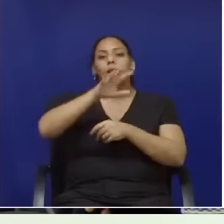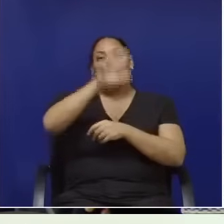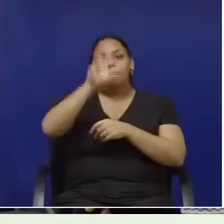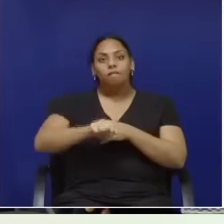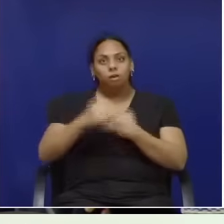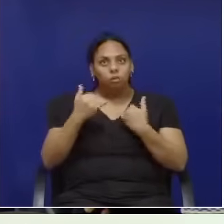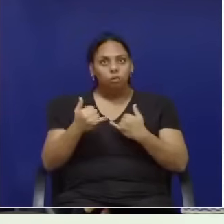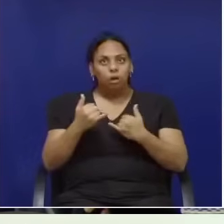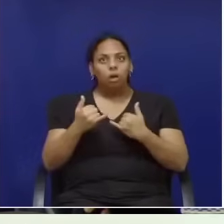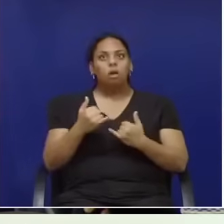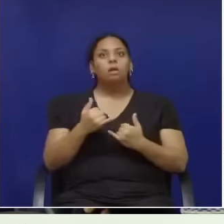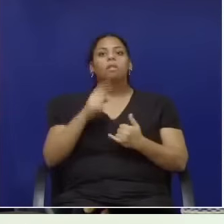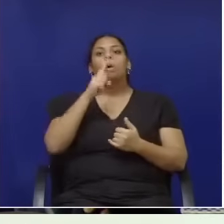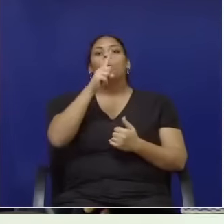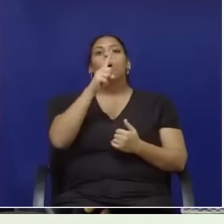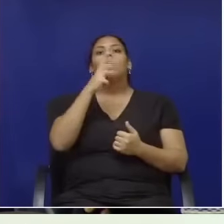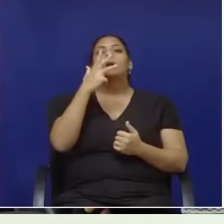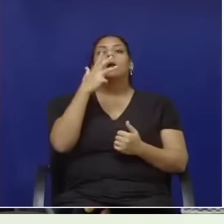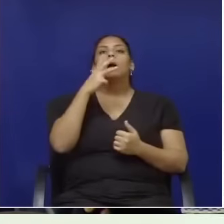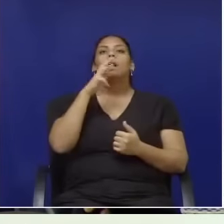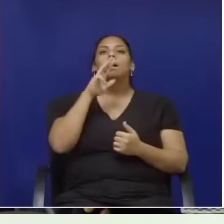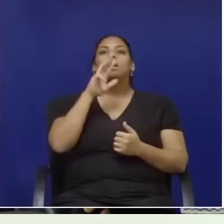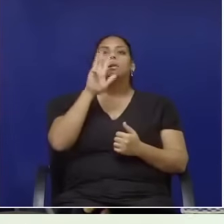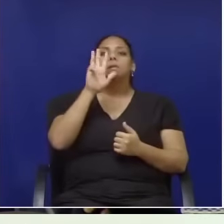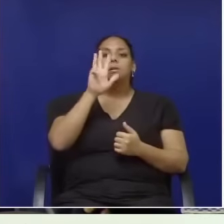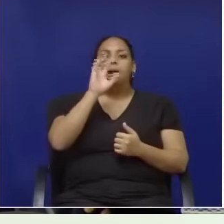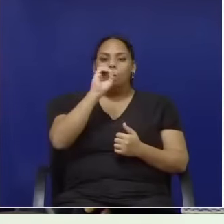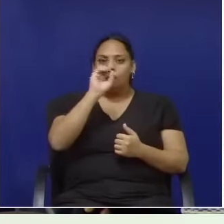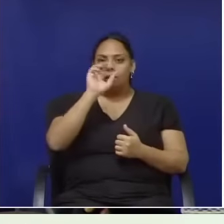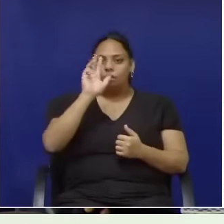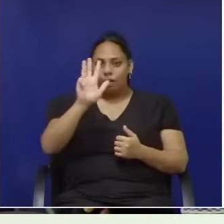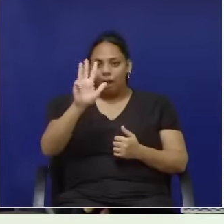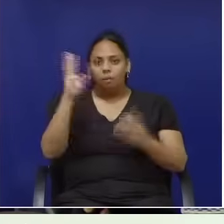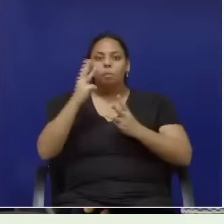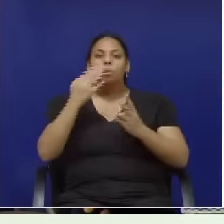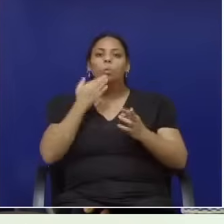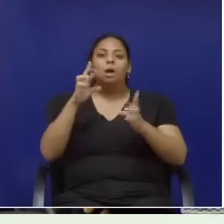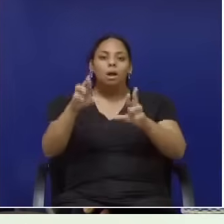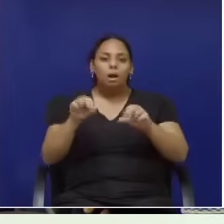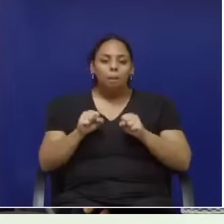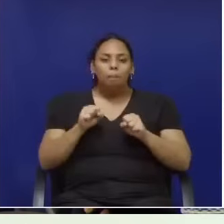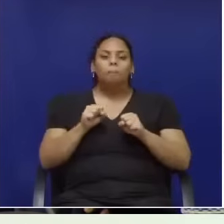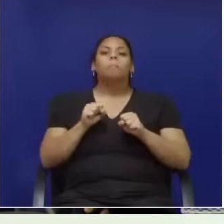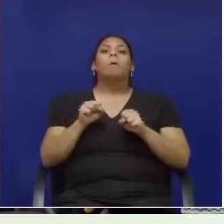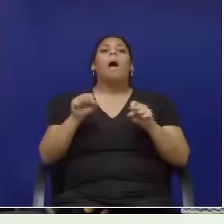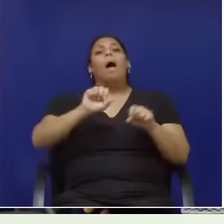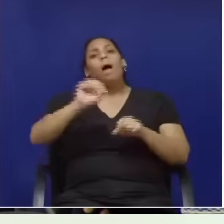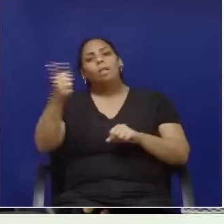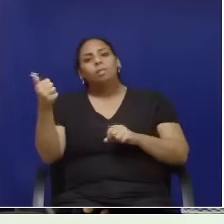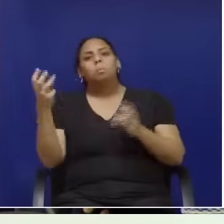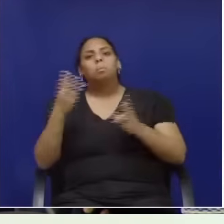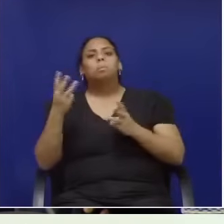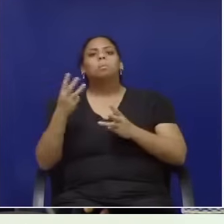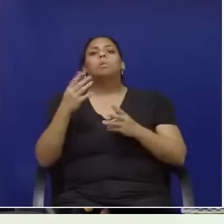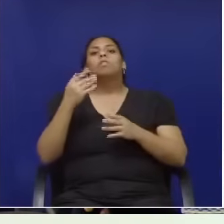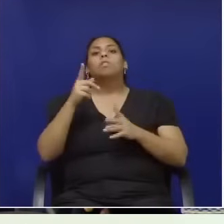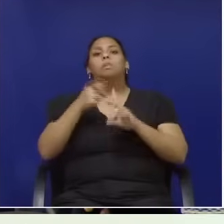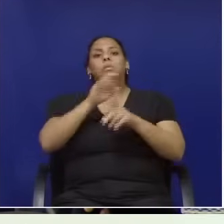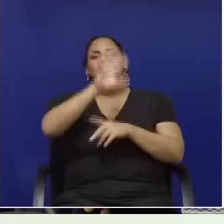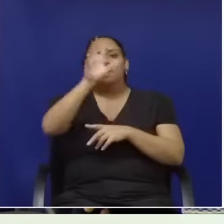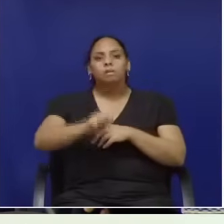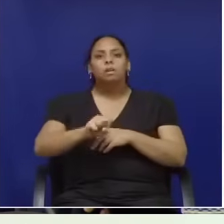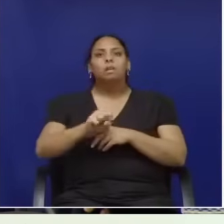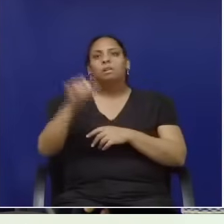today and the 109 people that have been raped and the countless other citizens that have been affected by